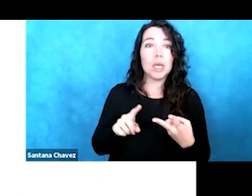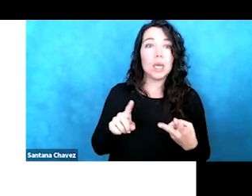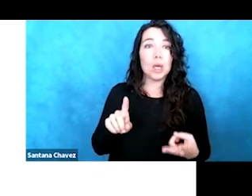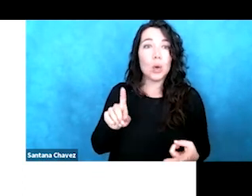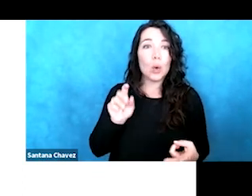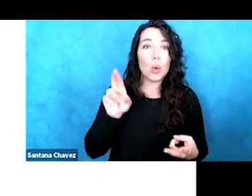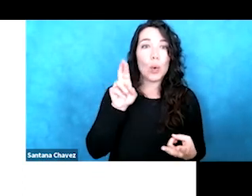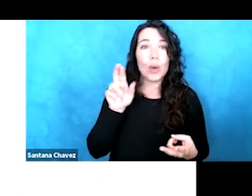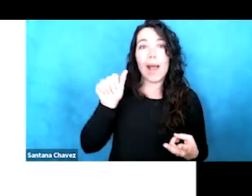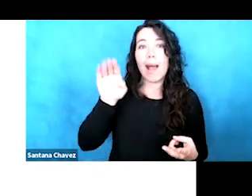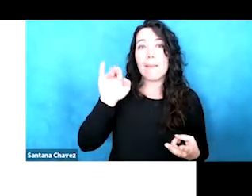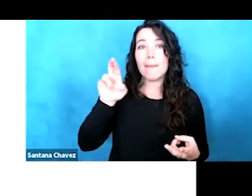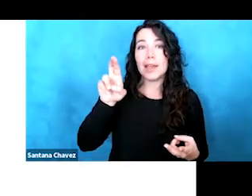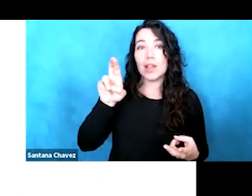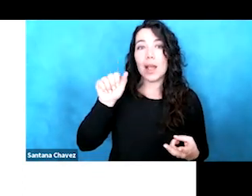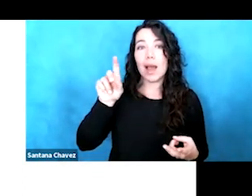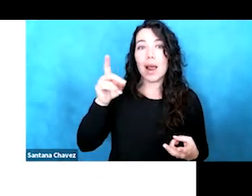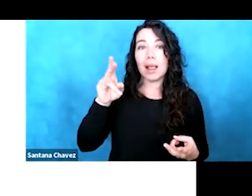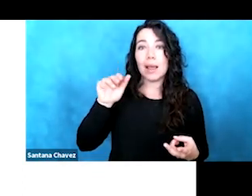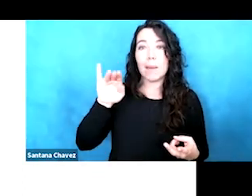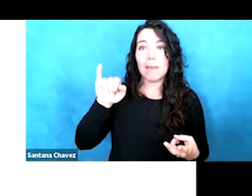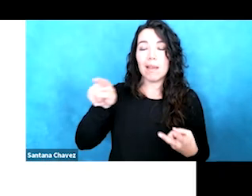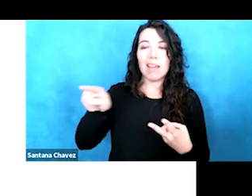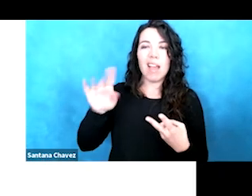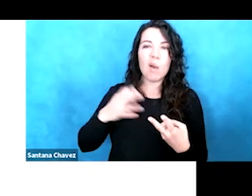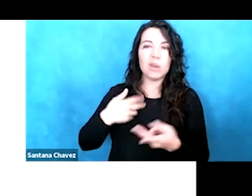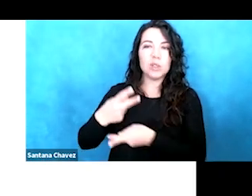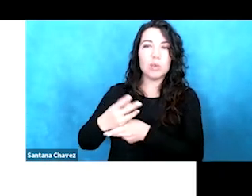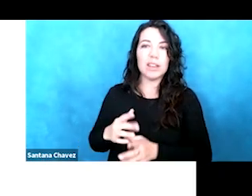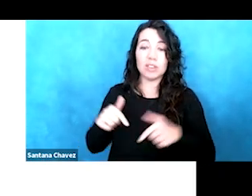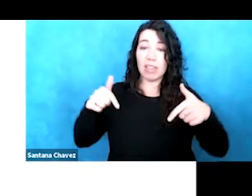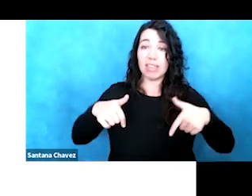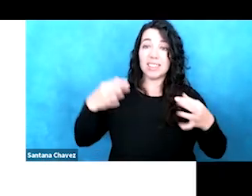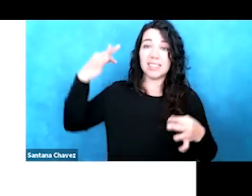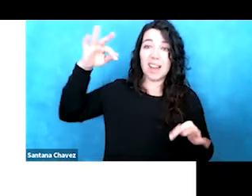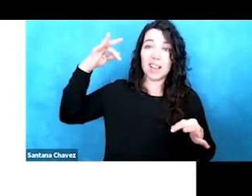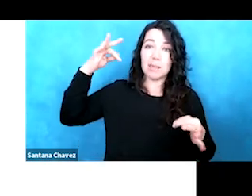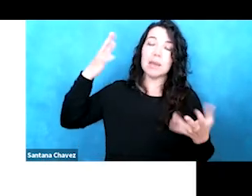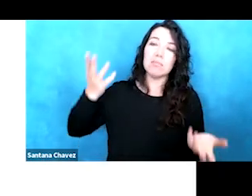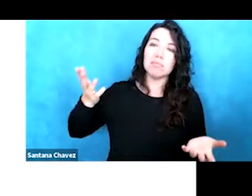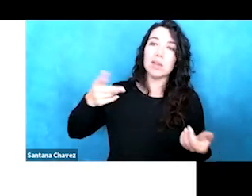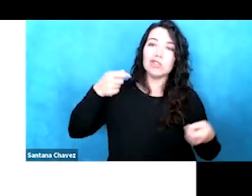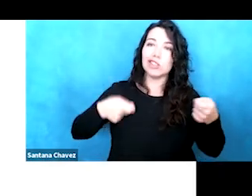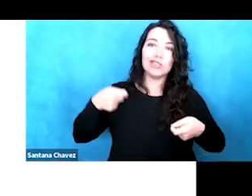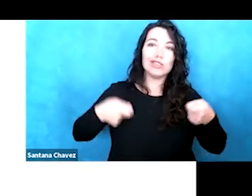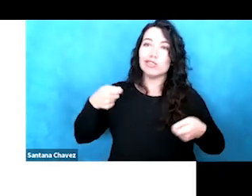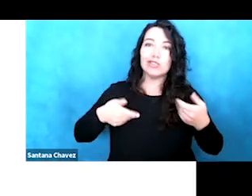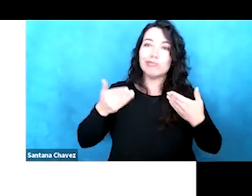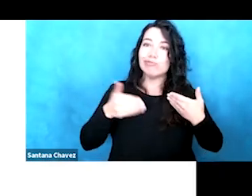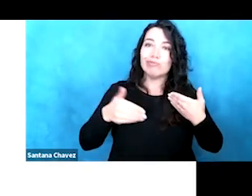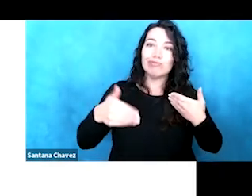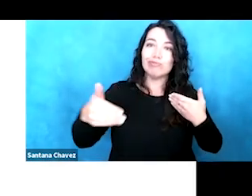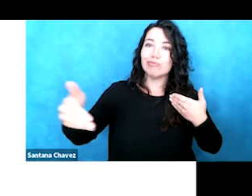advisor. We consider this to be a living document that really, with your help, will be revised and made increasingly useful with